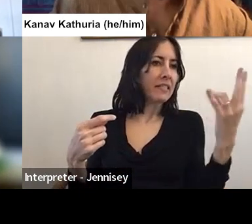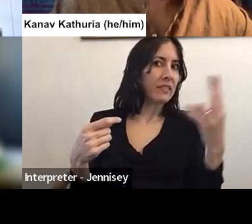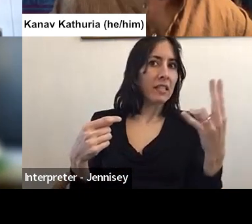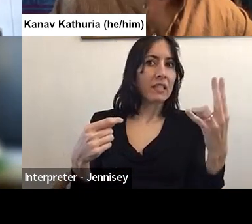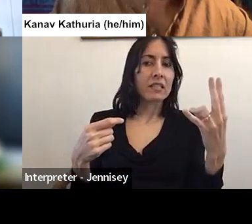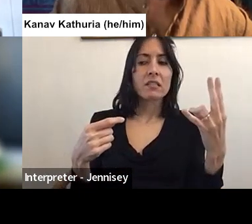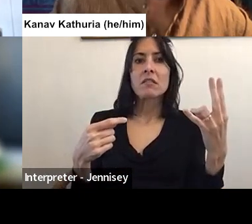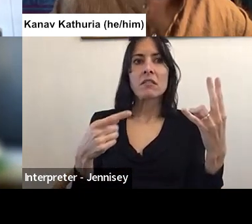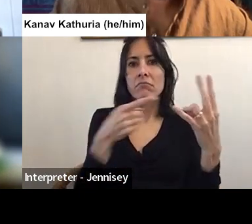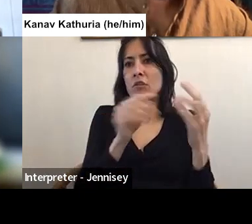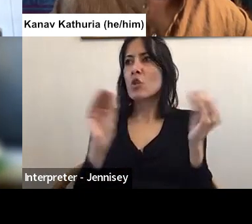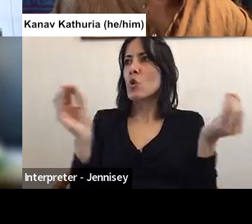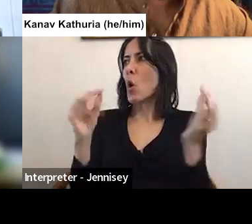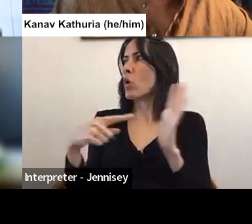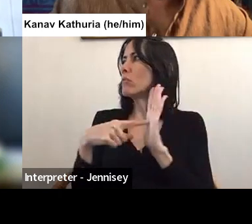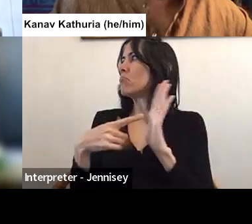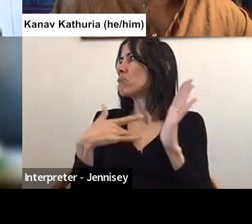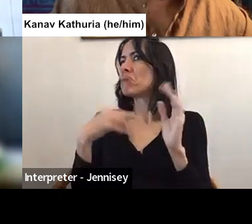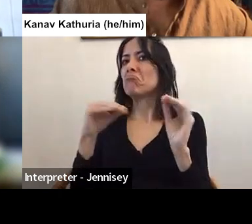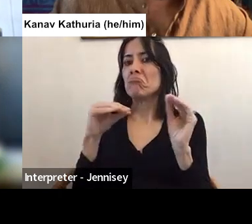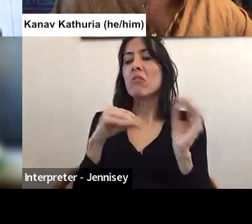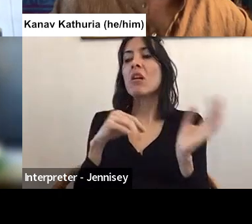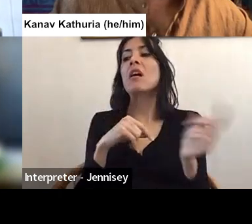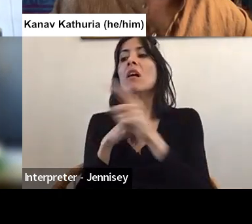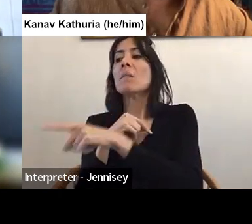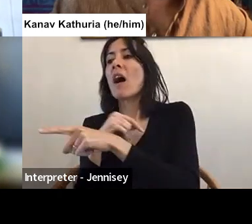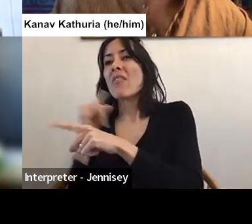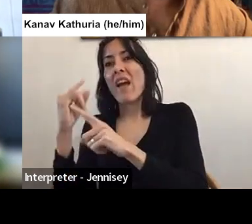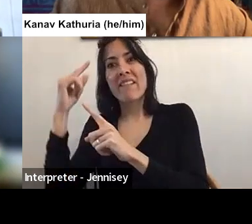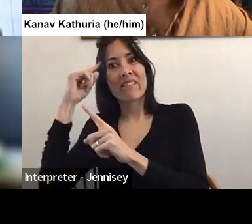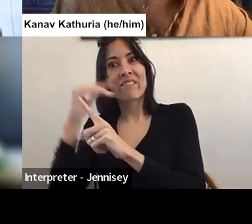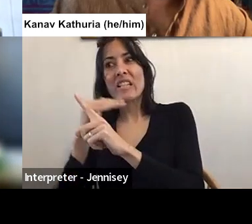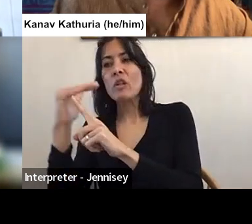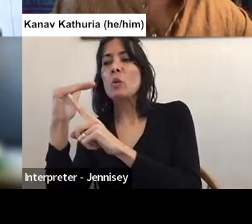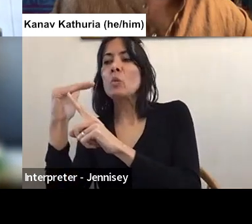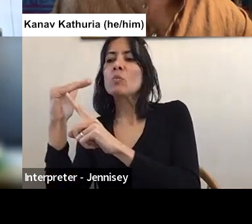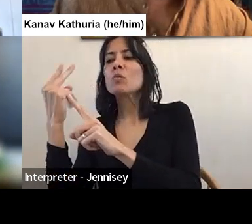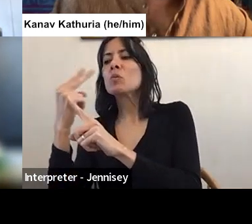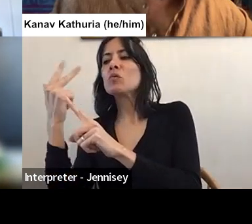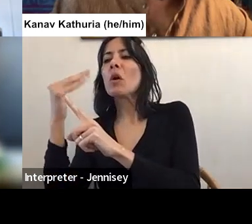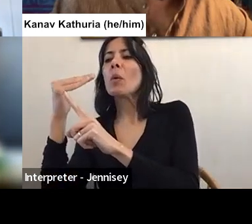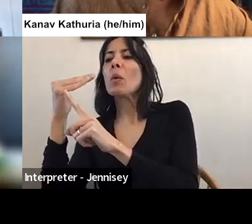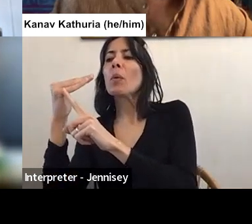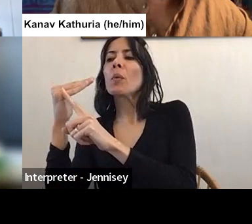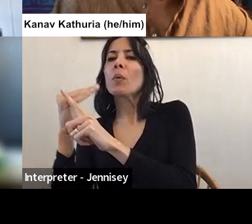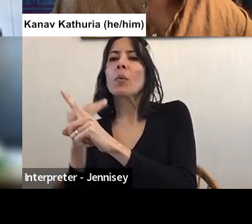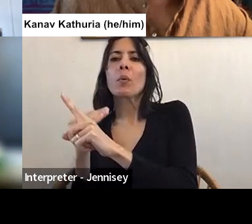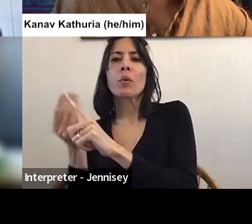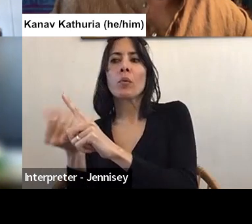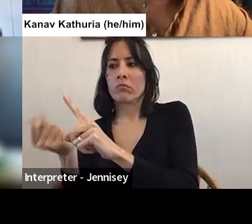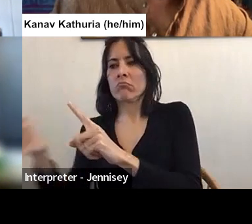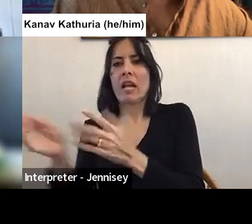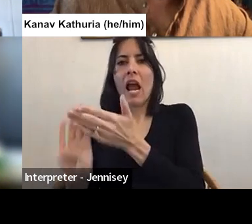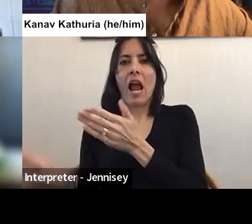got out, right? So this created infighting, right? It means that people were just like saying, you better not tell you have a fever. You better not tell you have a fever,